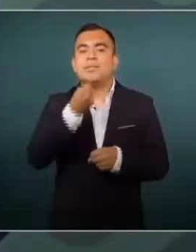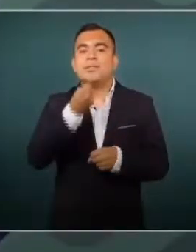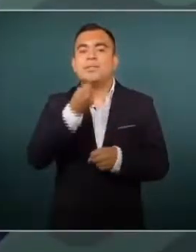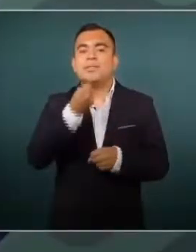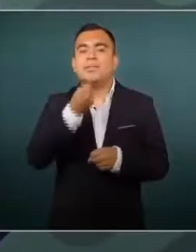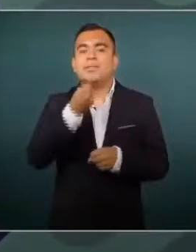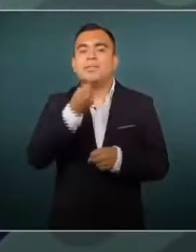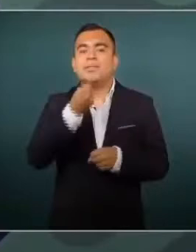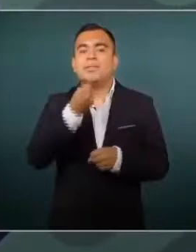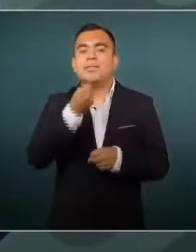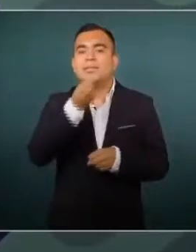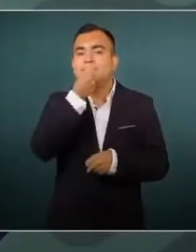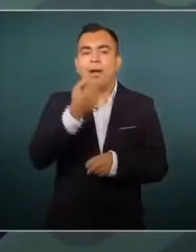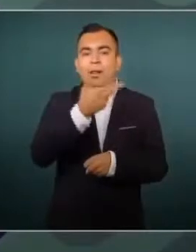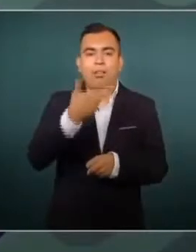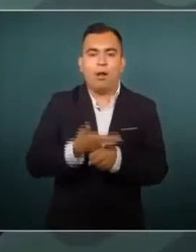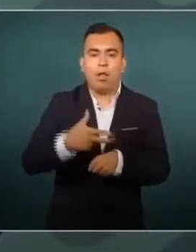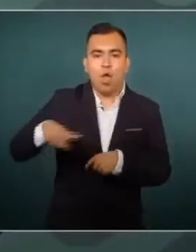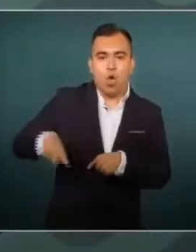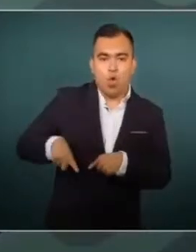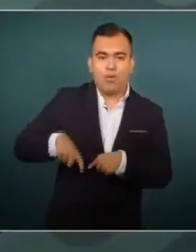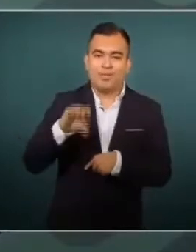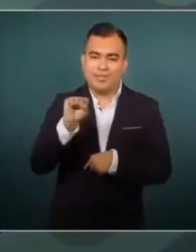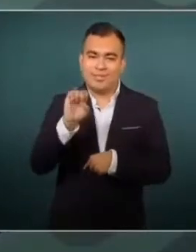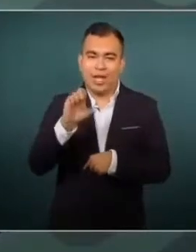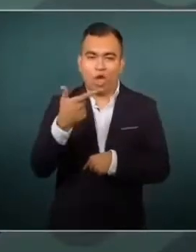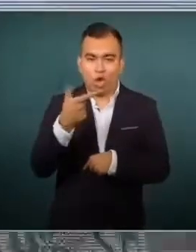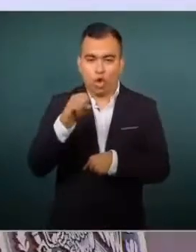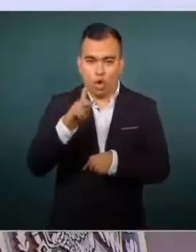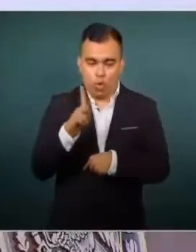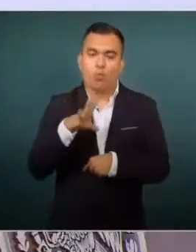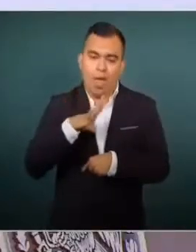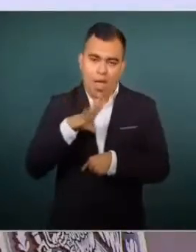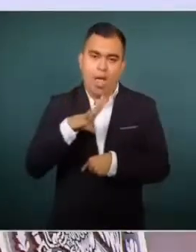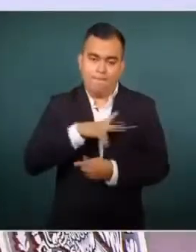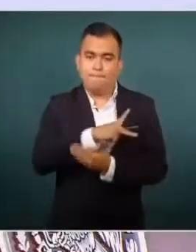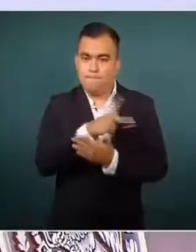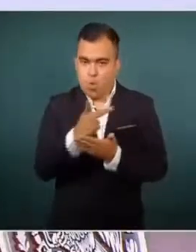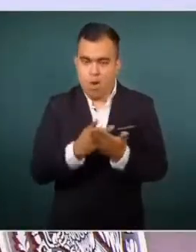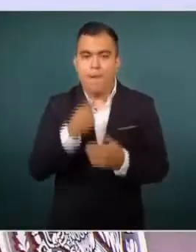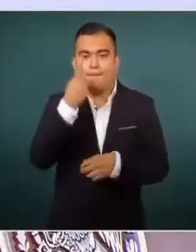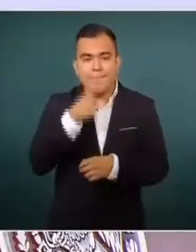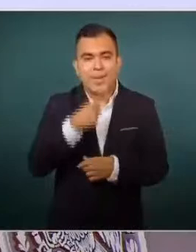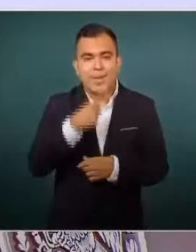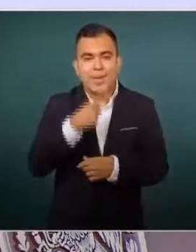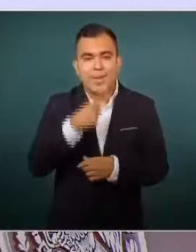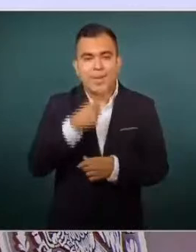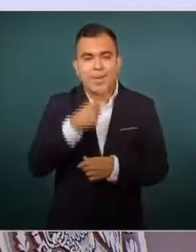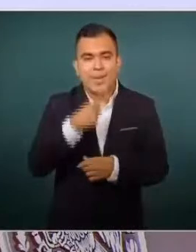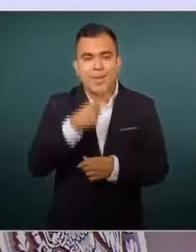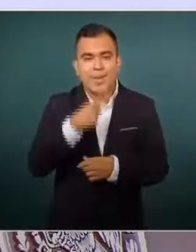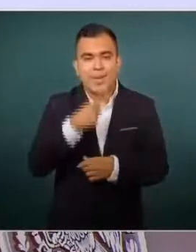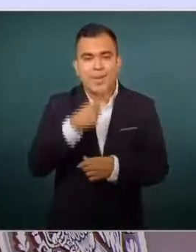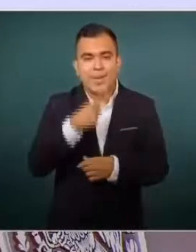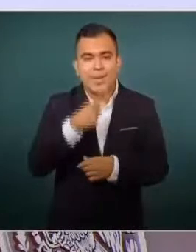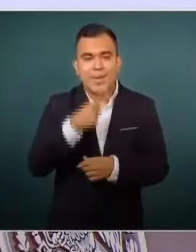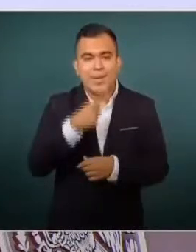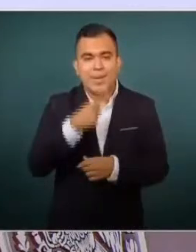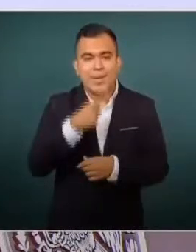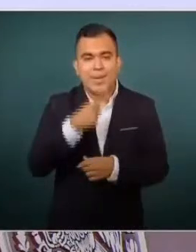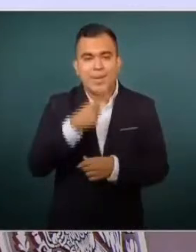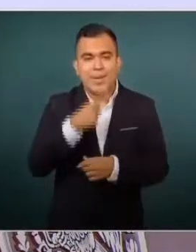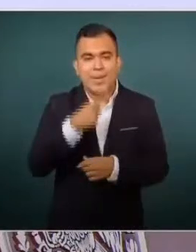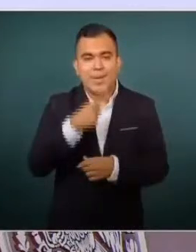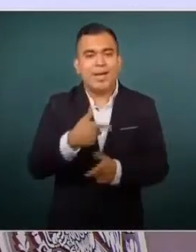by the Secretary of Government. Para seguir identificando. That will continue